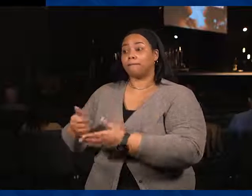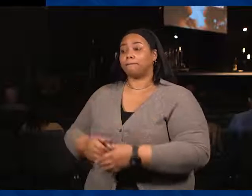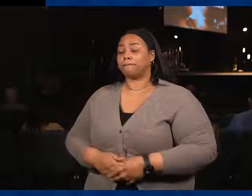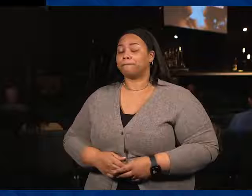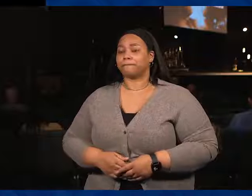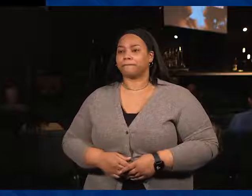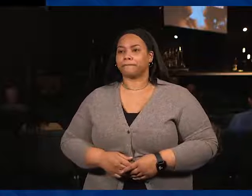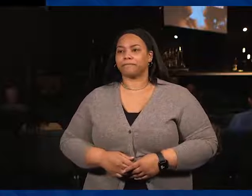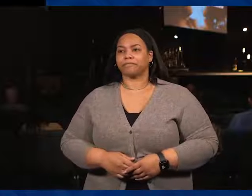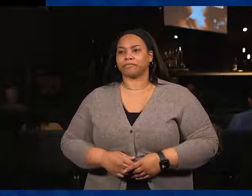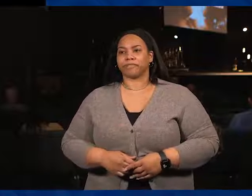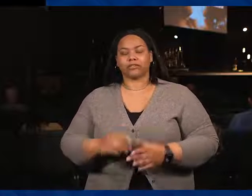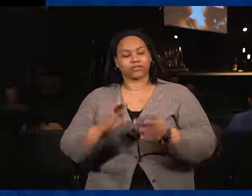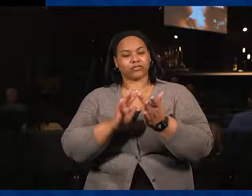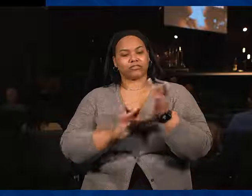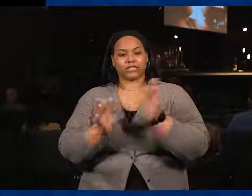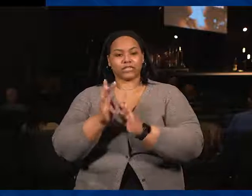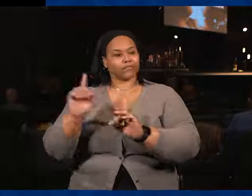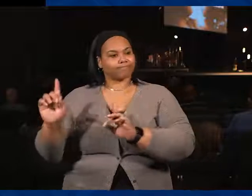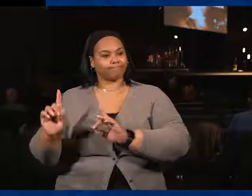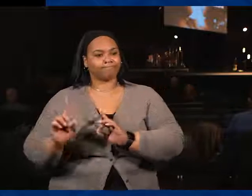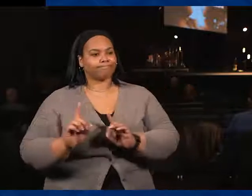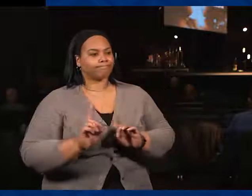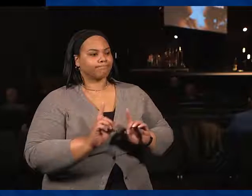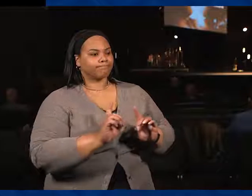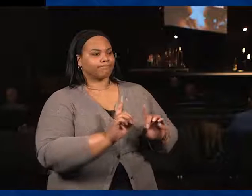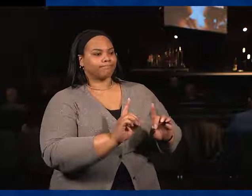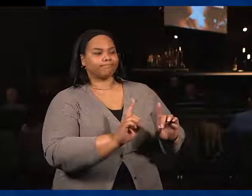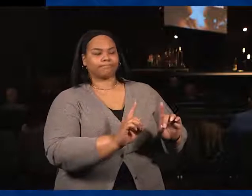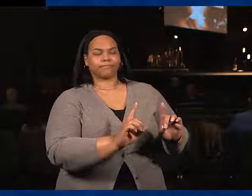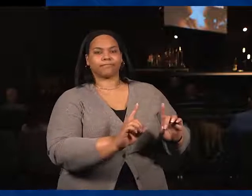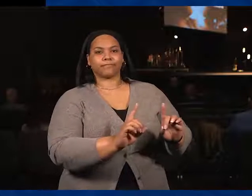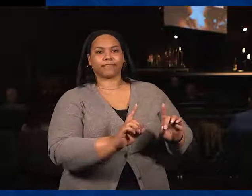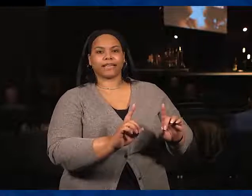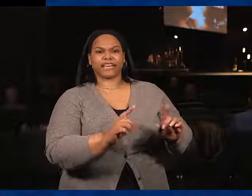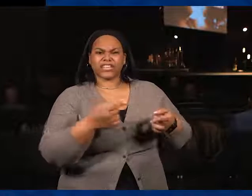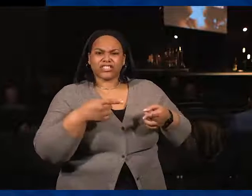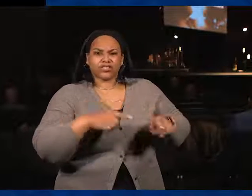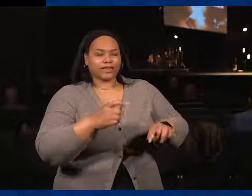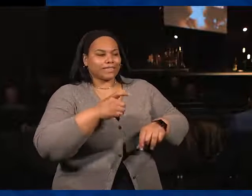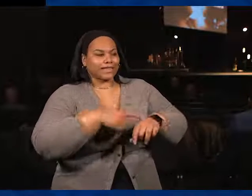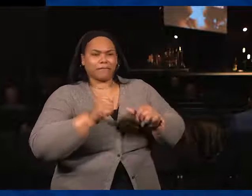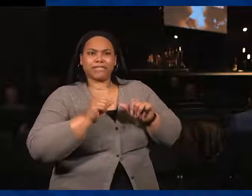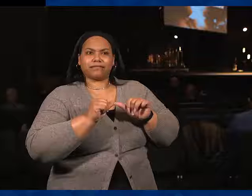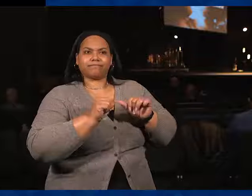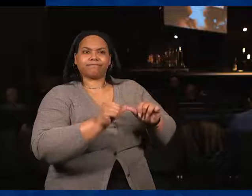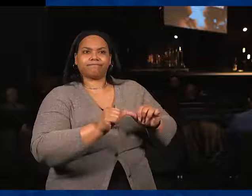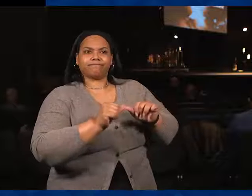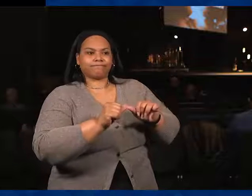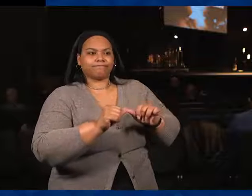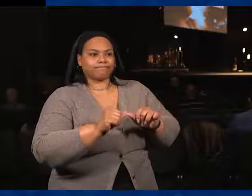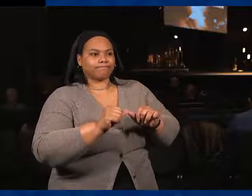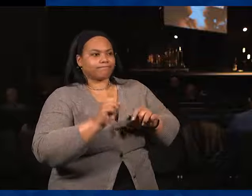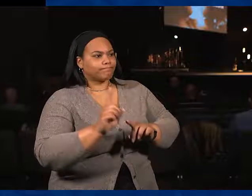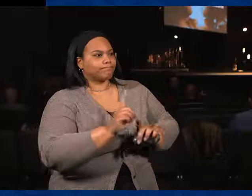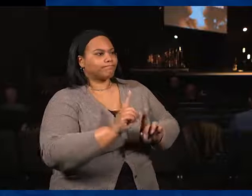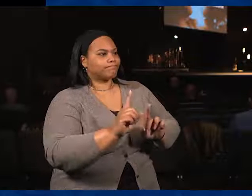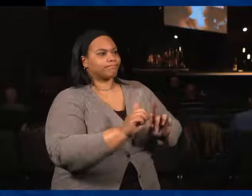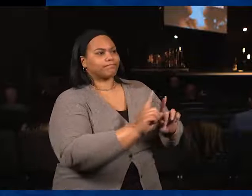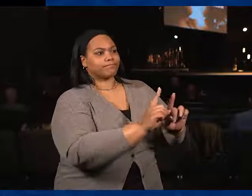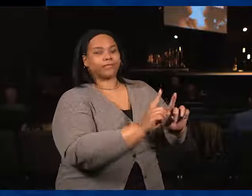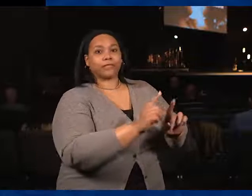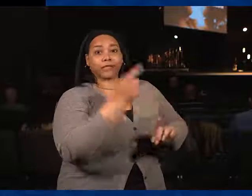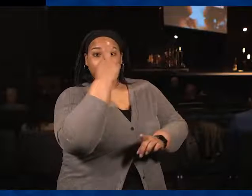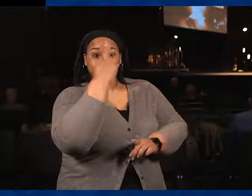way to the centurion's home, and the Bible says, while he's still making his way, the Roman centurion sends out some